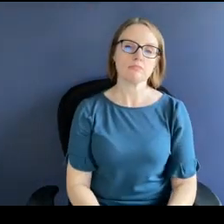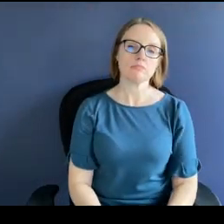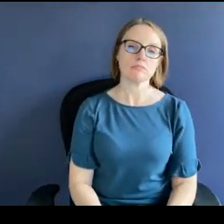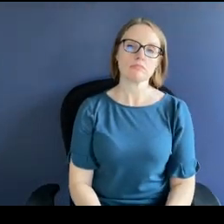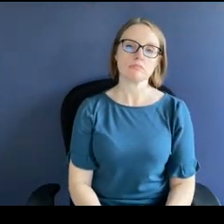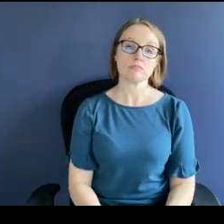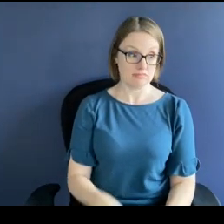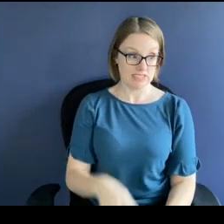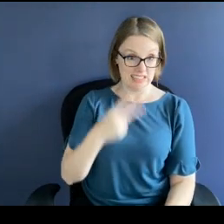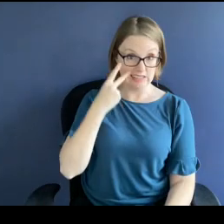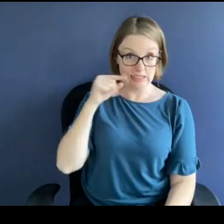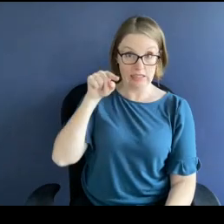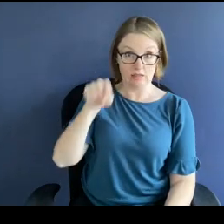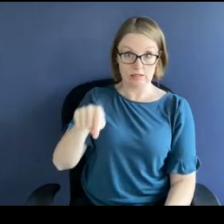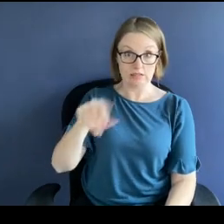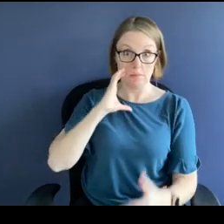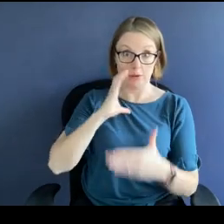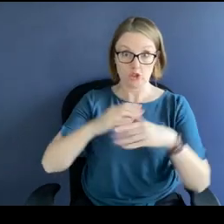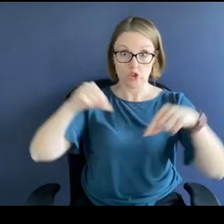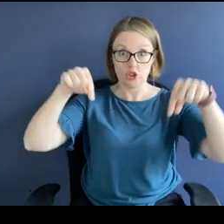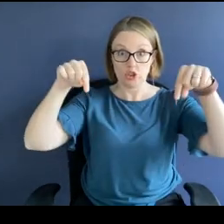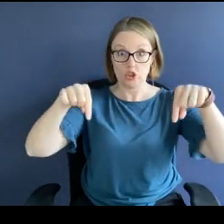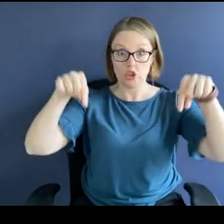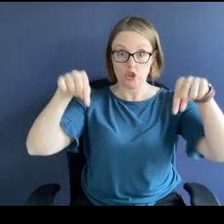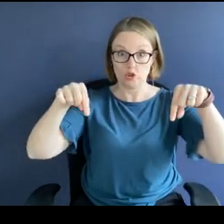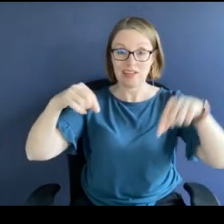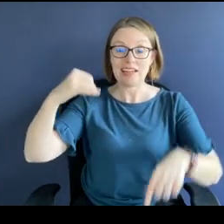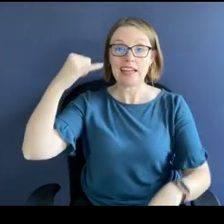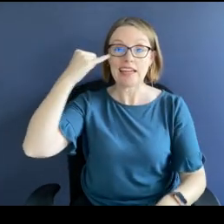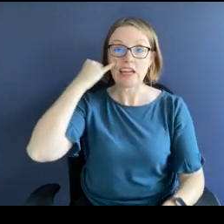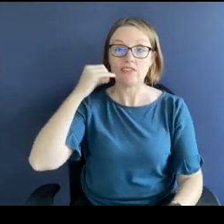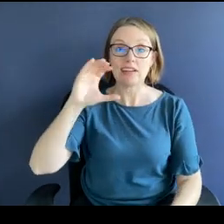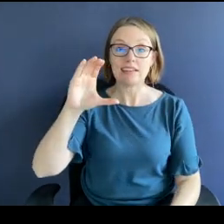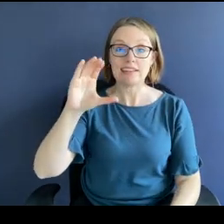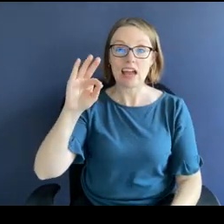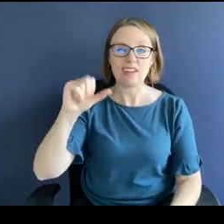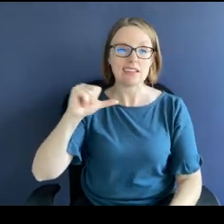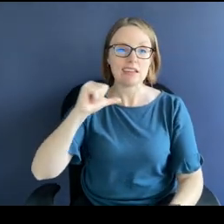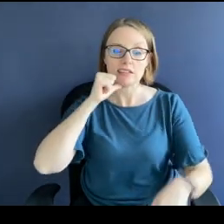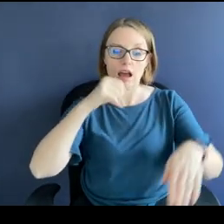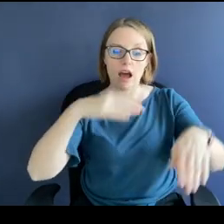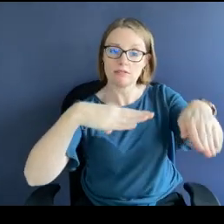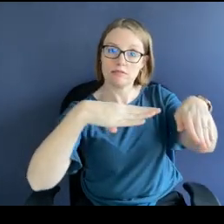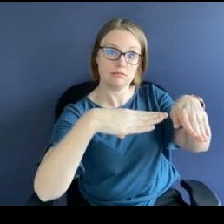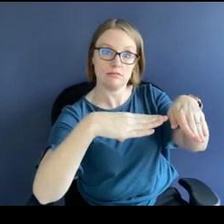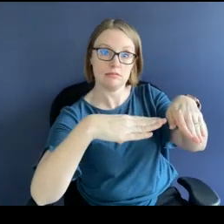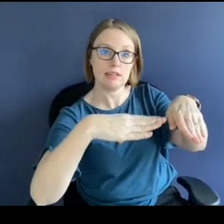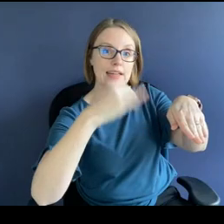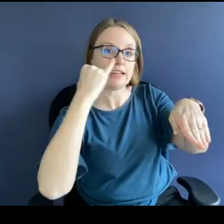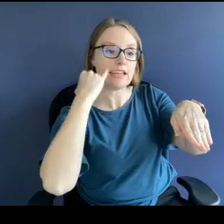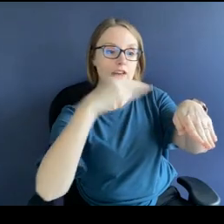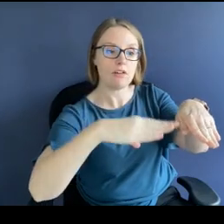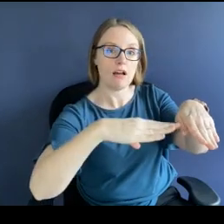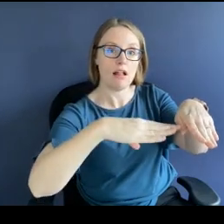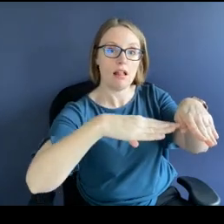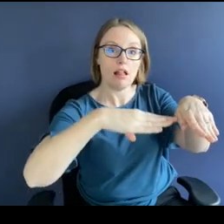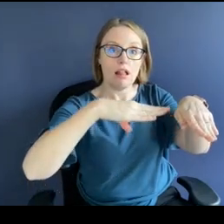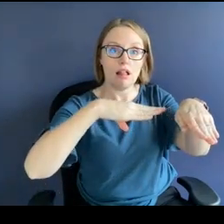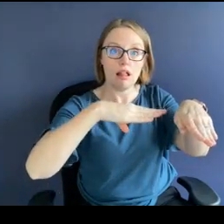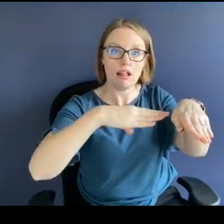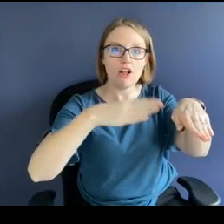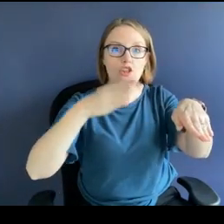see on your screen, when the CFS is not centered, the person is leaning excessively over